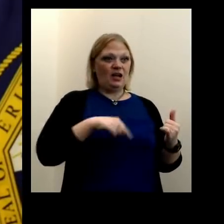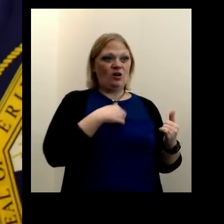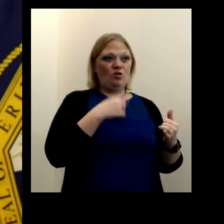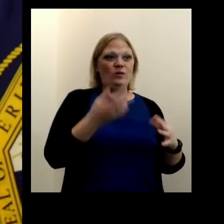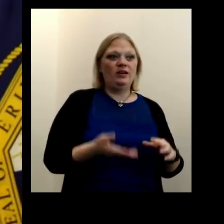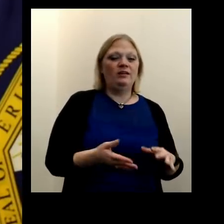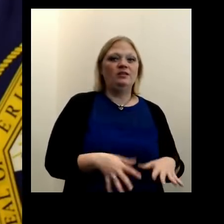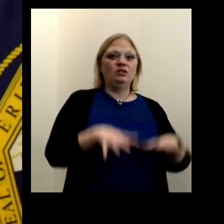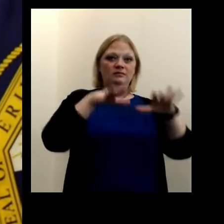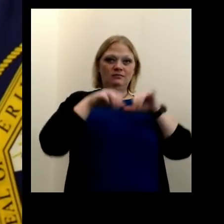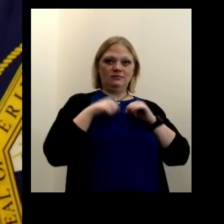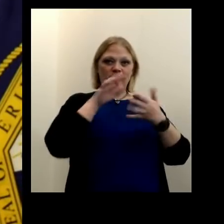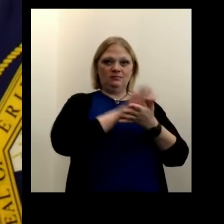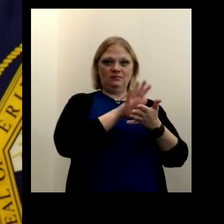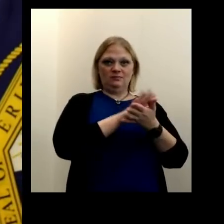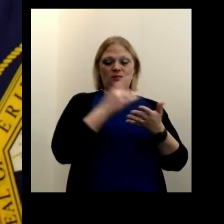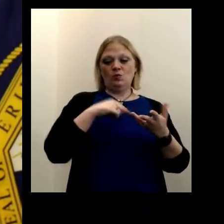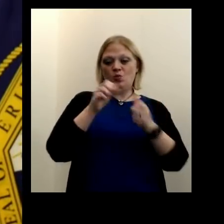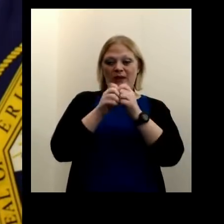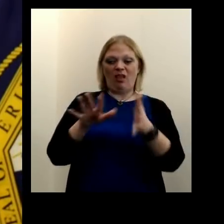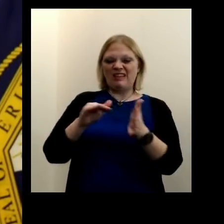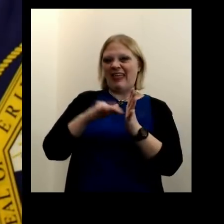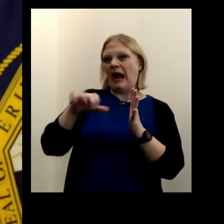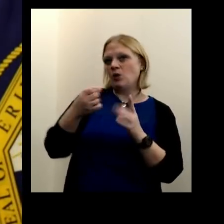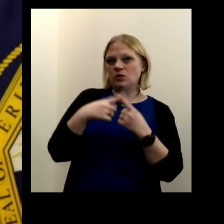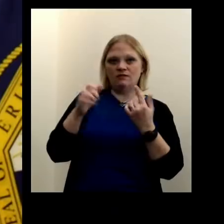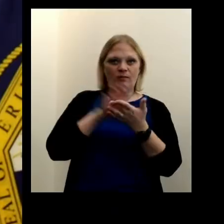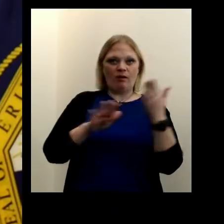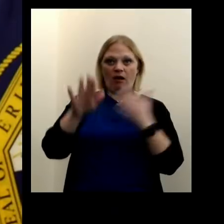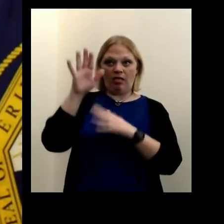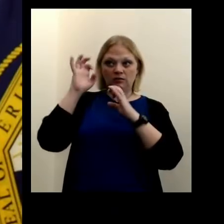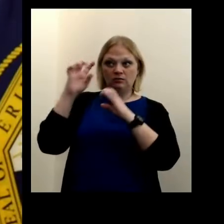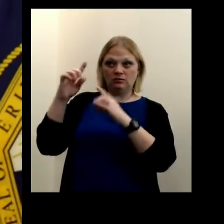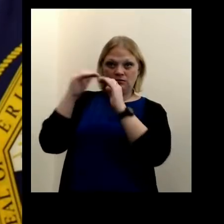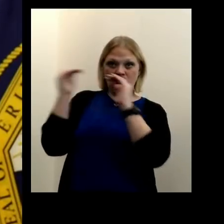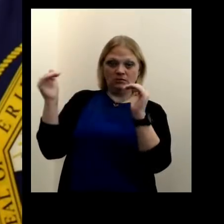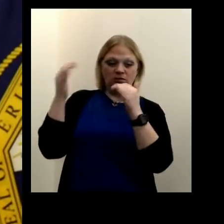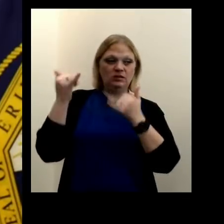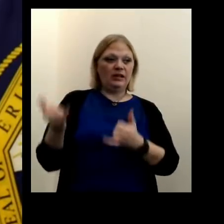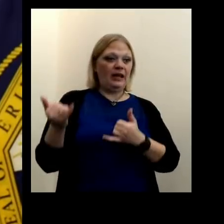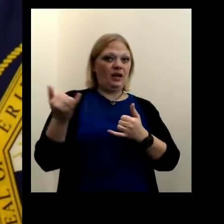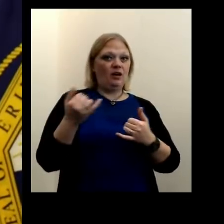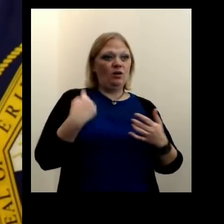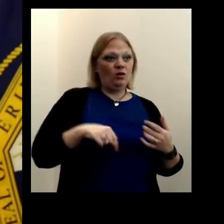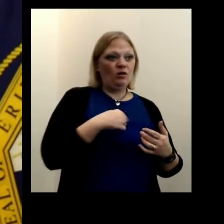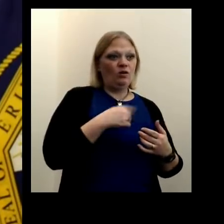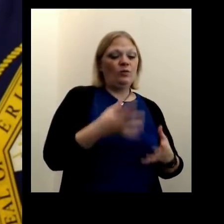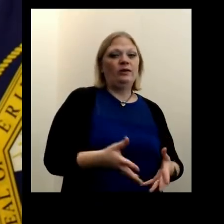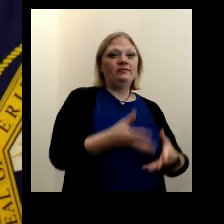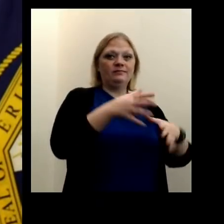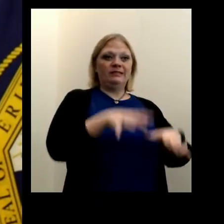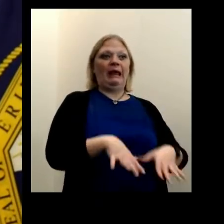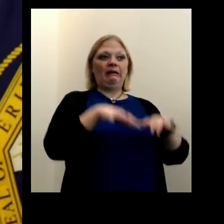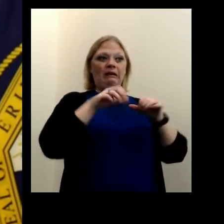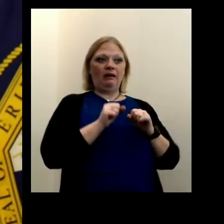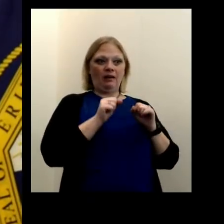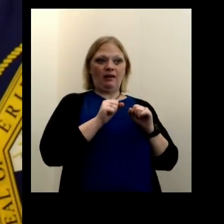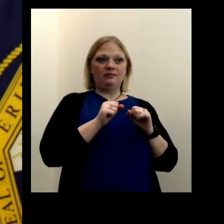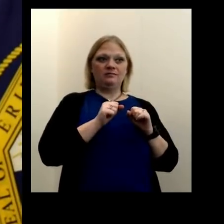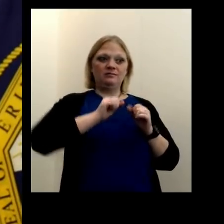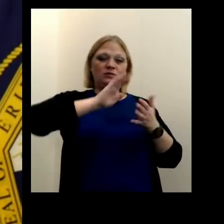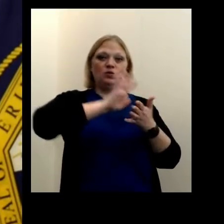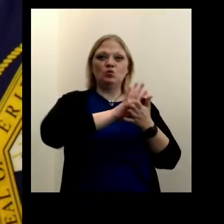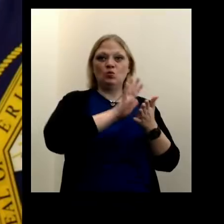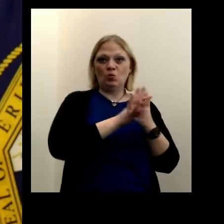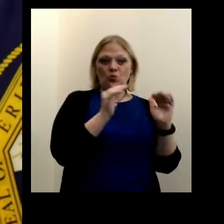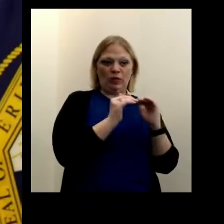we've lost thousands from the college-educated level, and now we're gaining thousands on a weekly basis from the